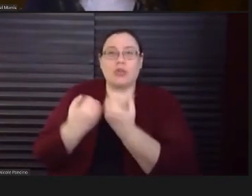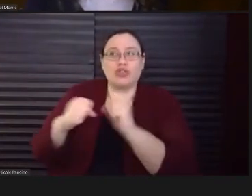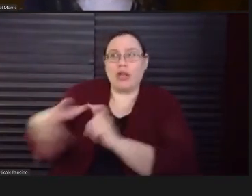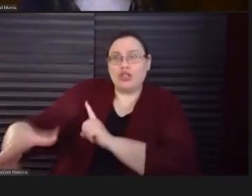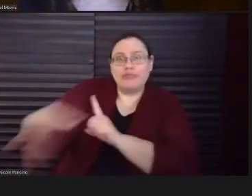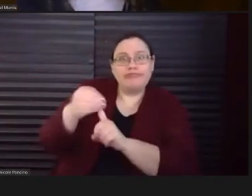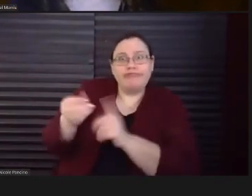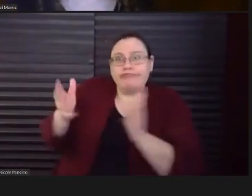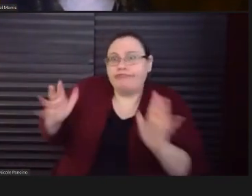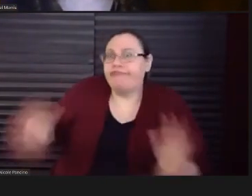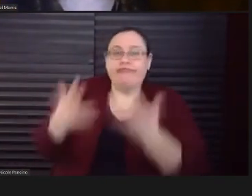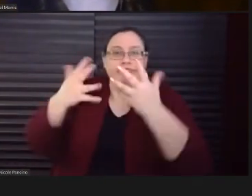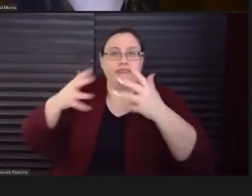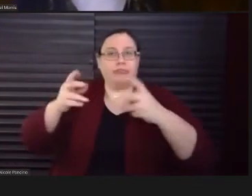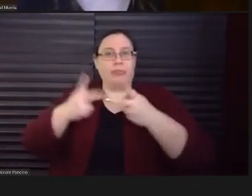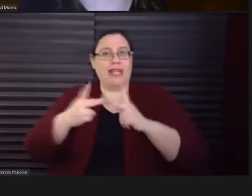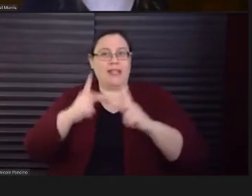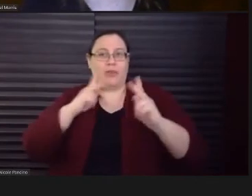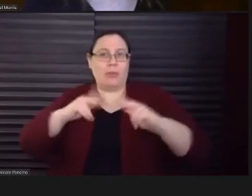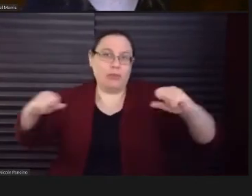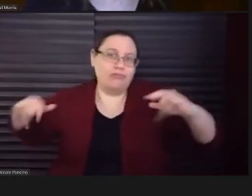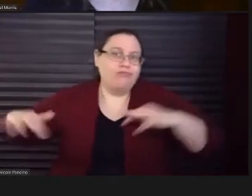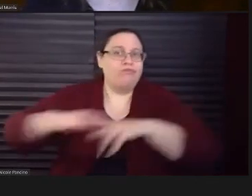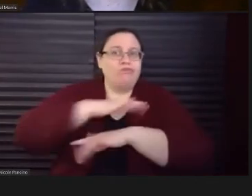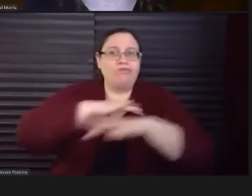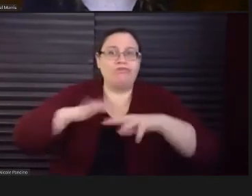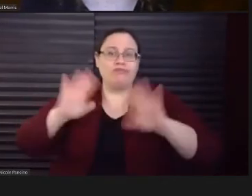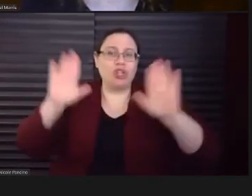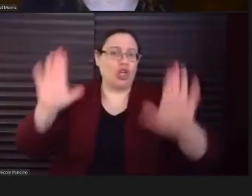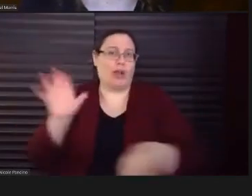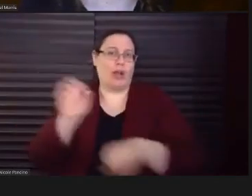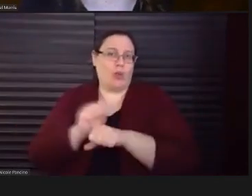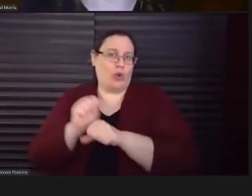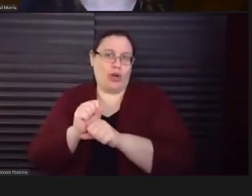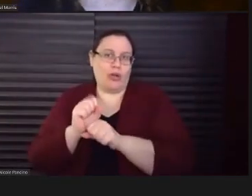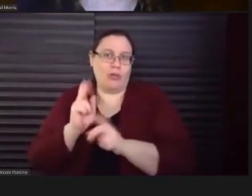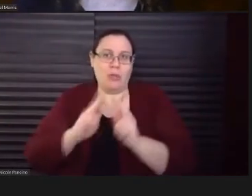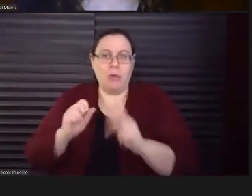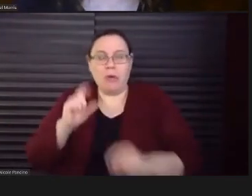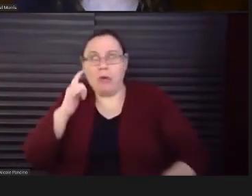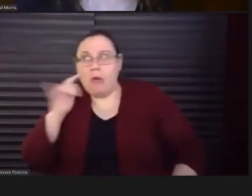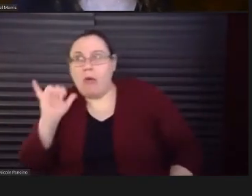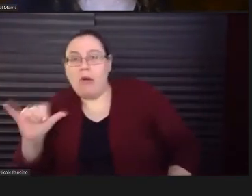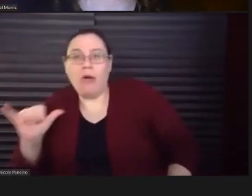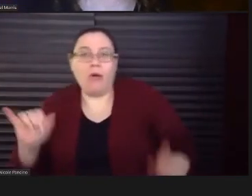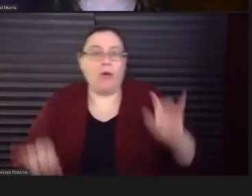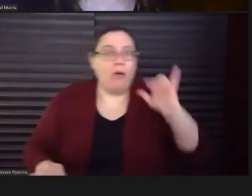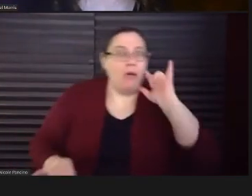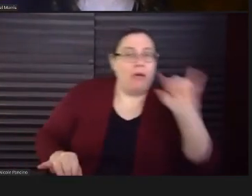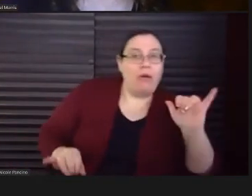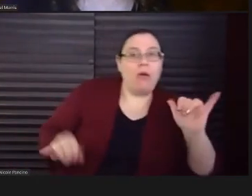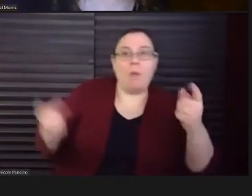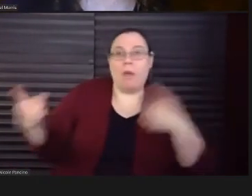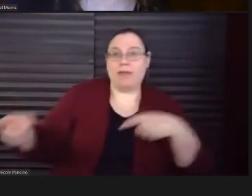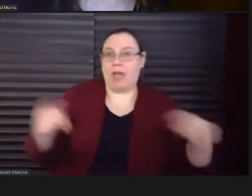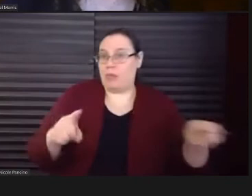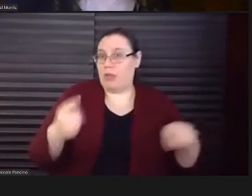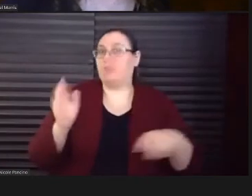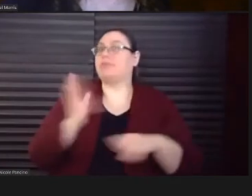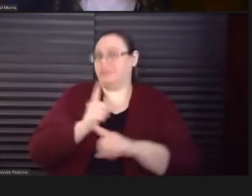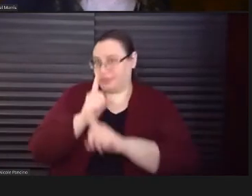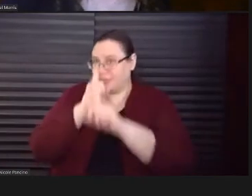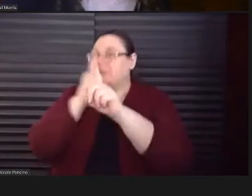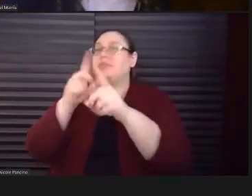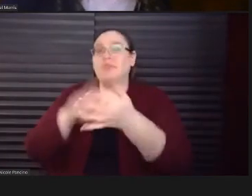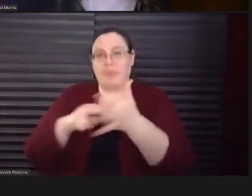and a gathering place for all this great work. And people can come see what's going on. And we have every intention of